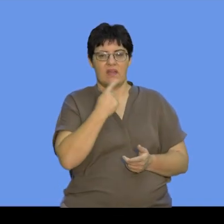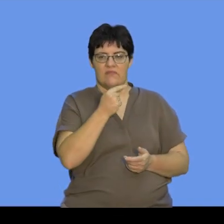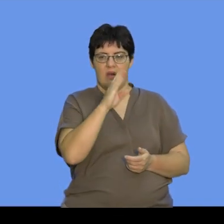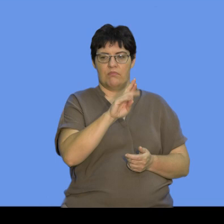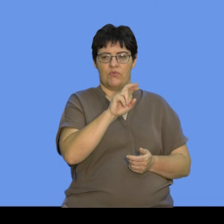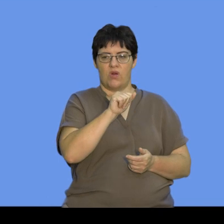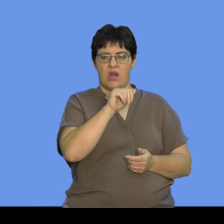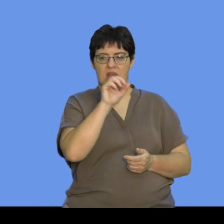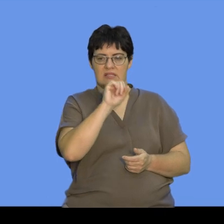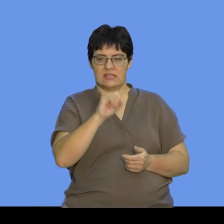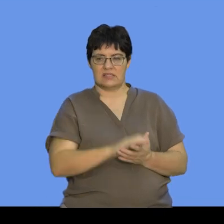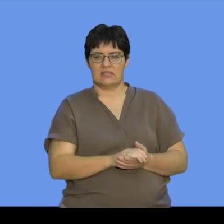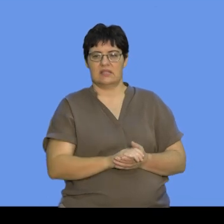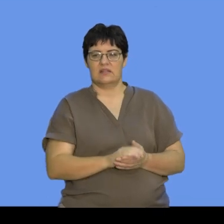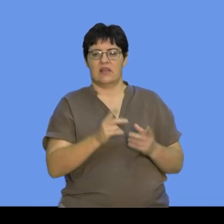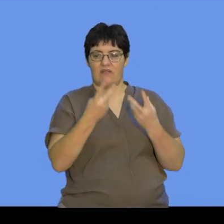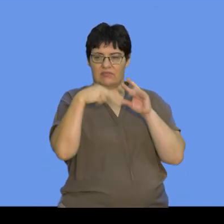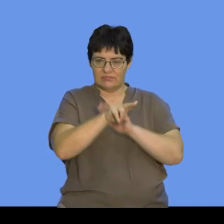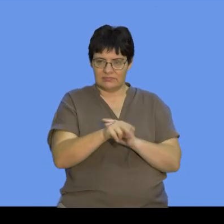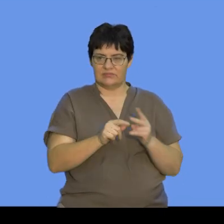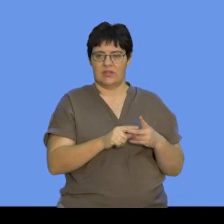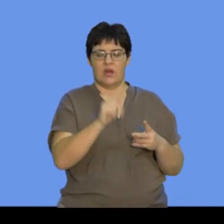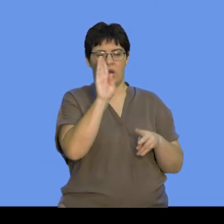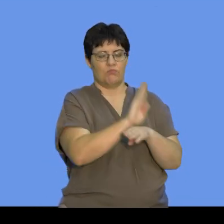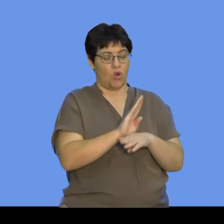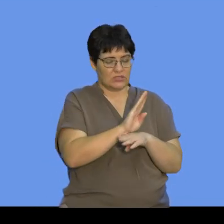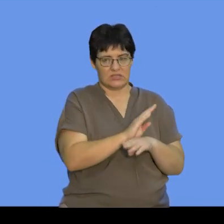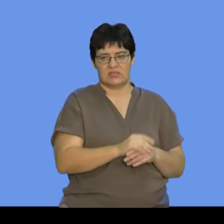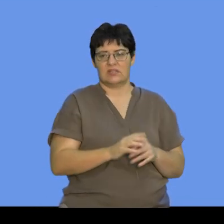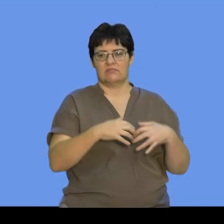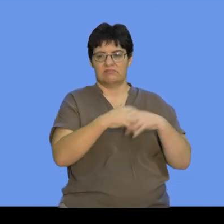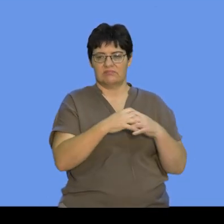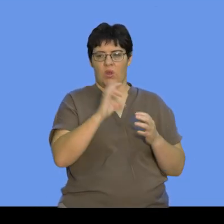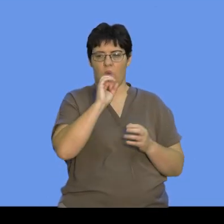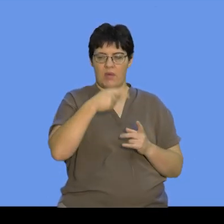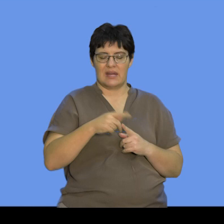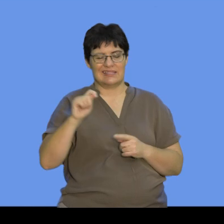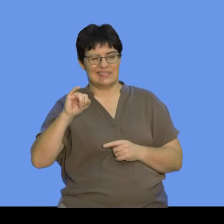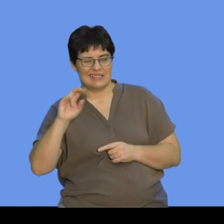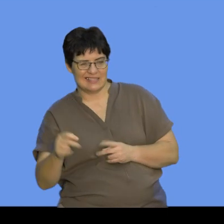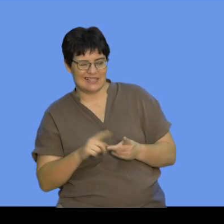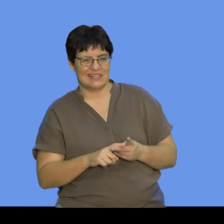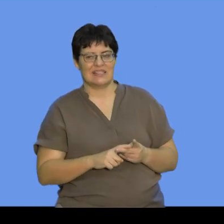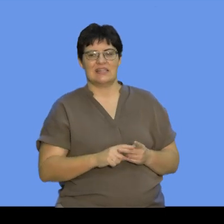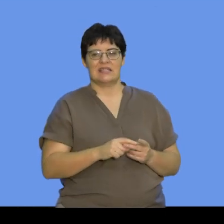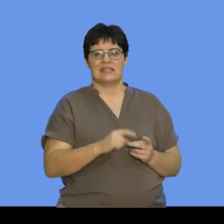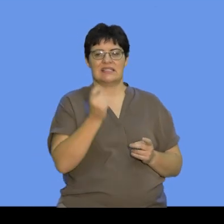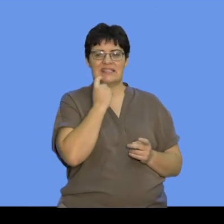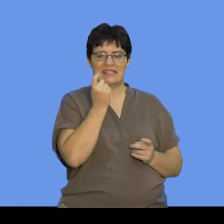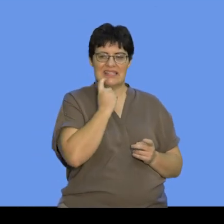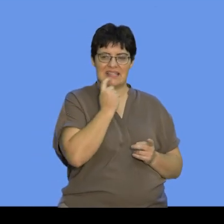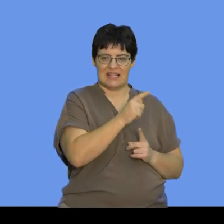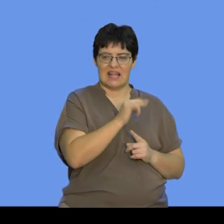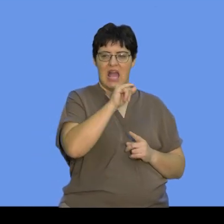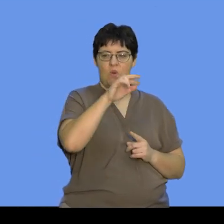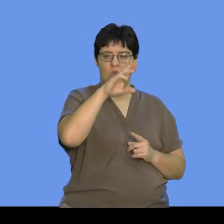of copper and zinc, bronze, which is made up of copper and tin, stainless steel, which is made up of iron and carbon.